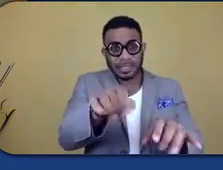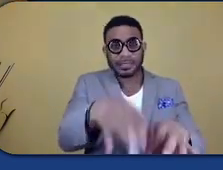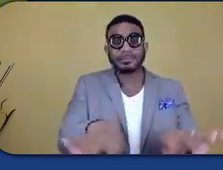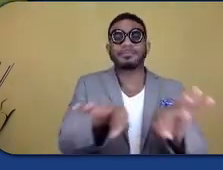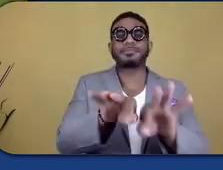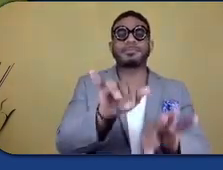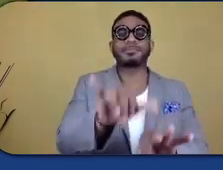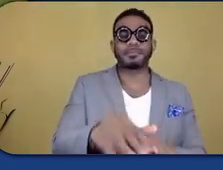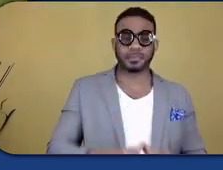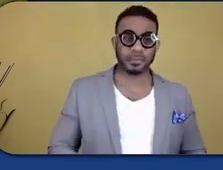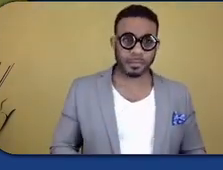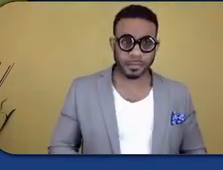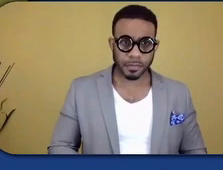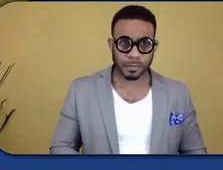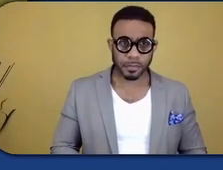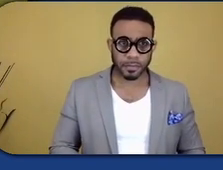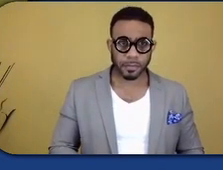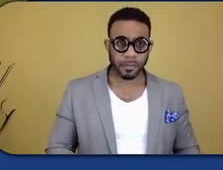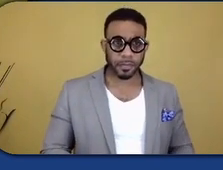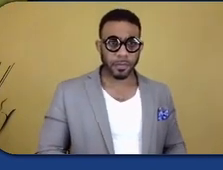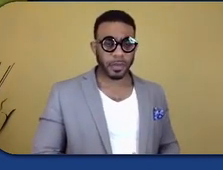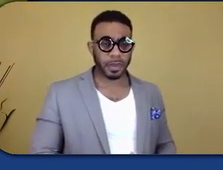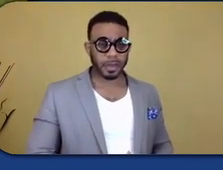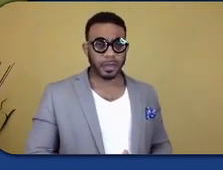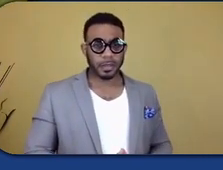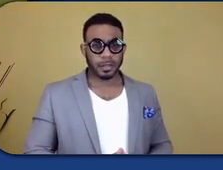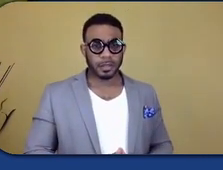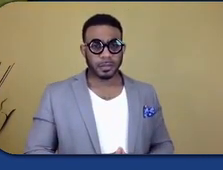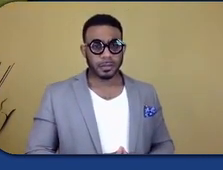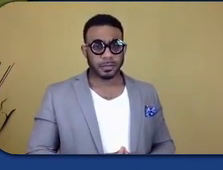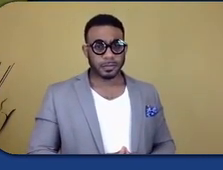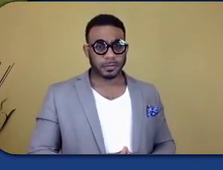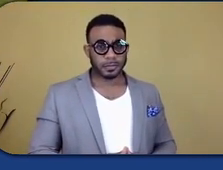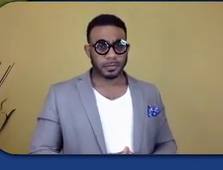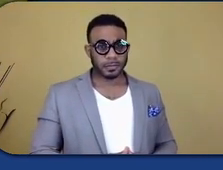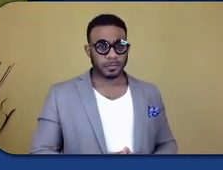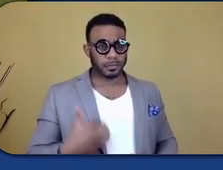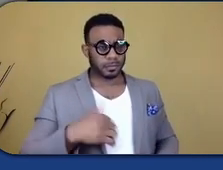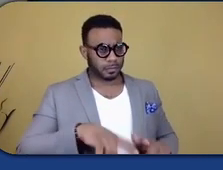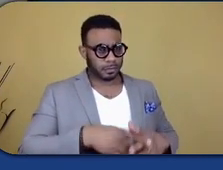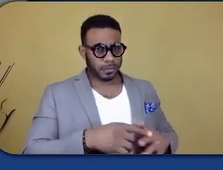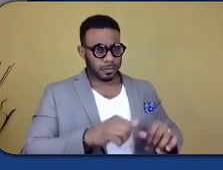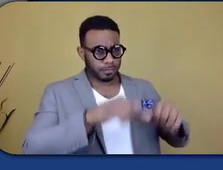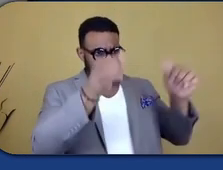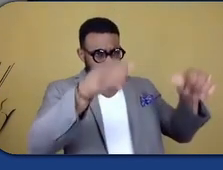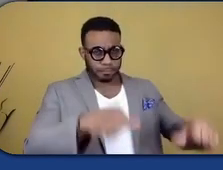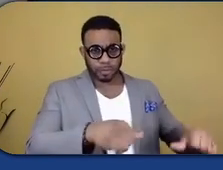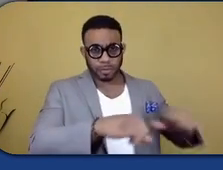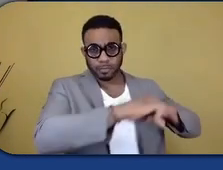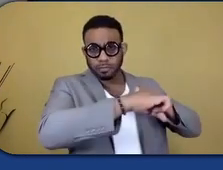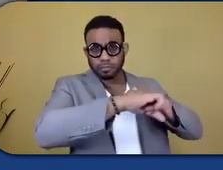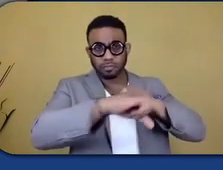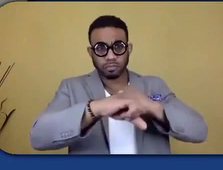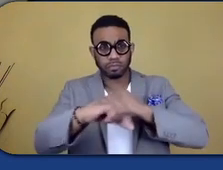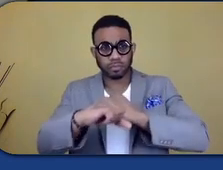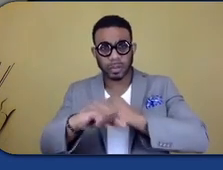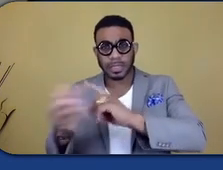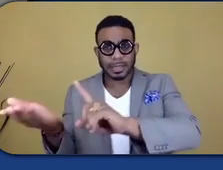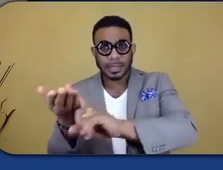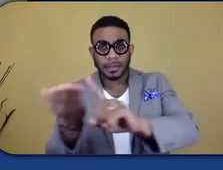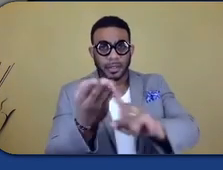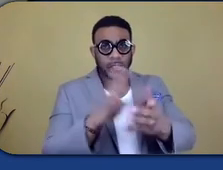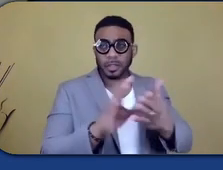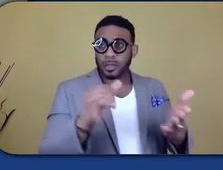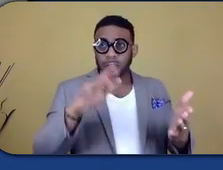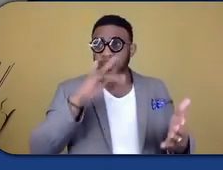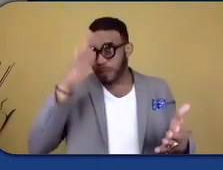During times of conflict, you know, people don't get the opportunities to take care of themselves, you know. So in terms of feeding, they are fed by the international community, in